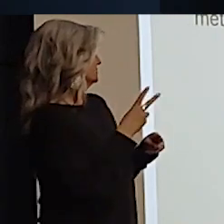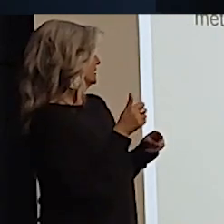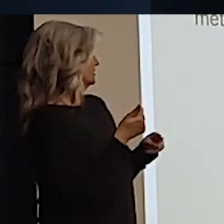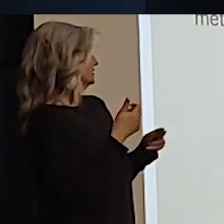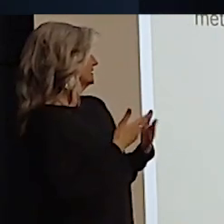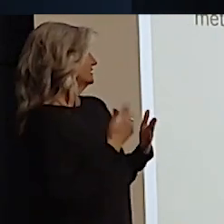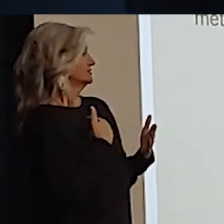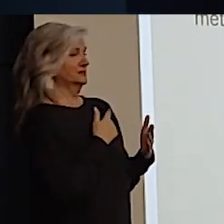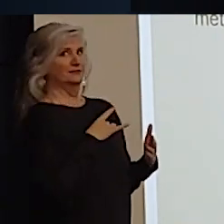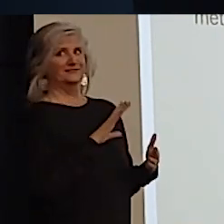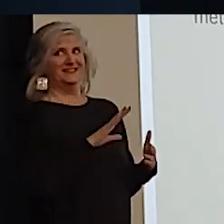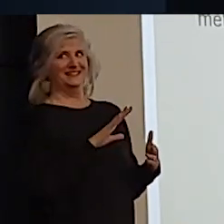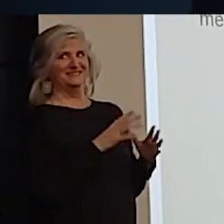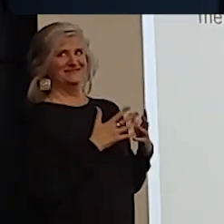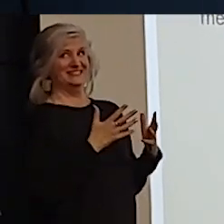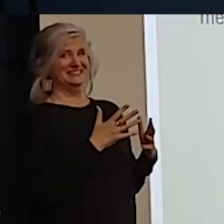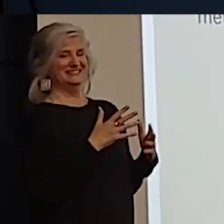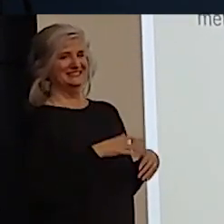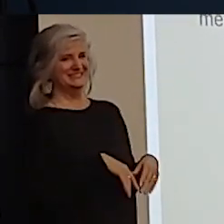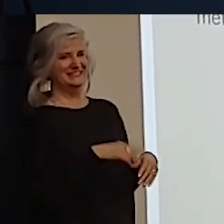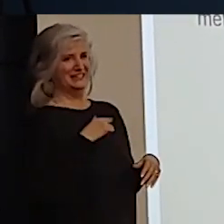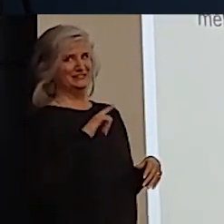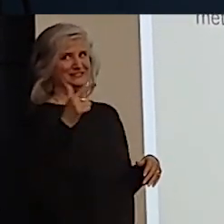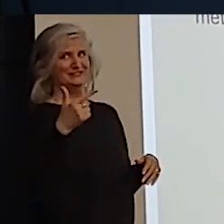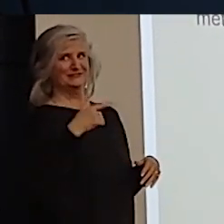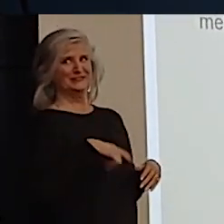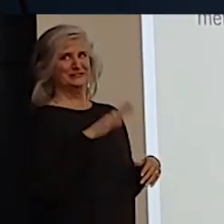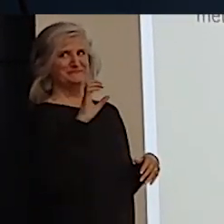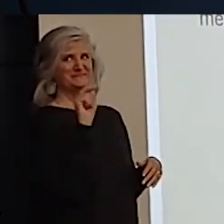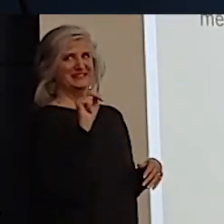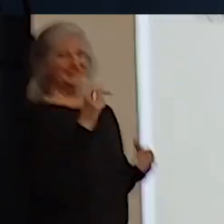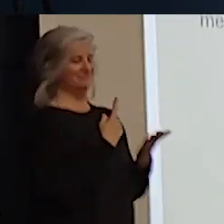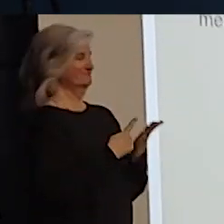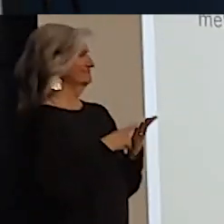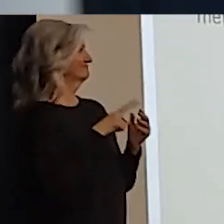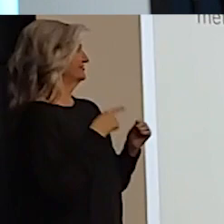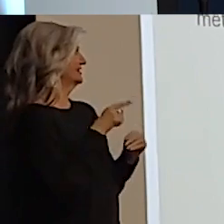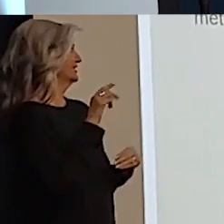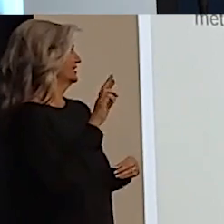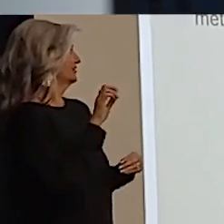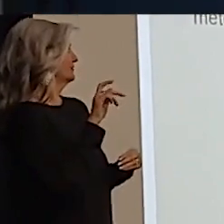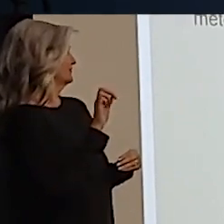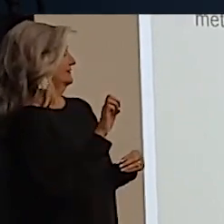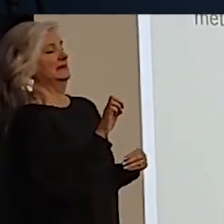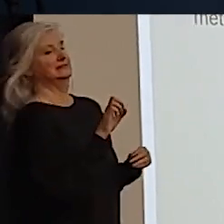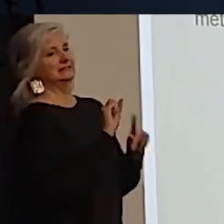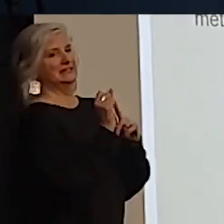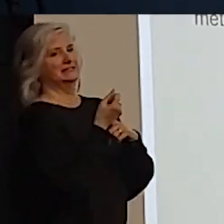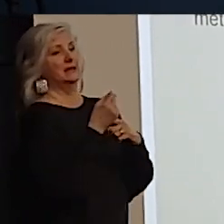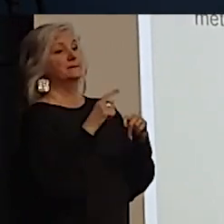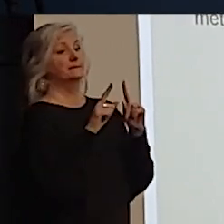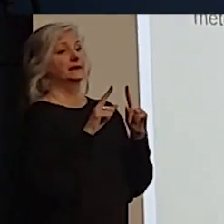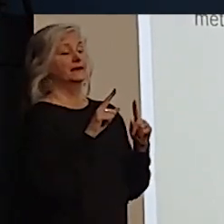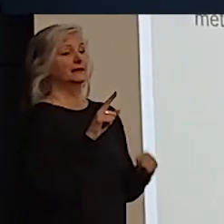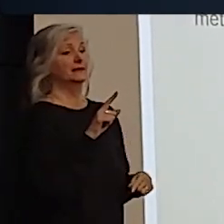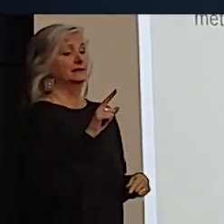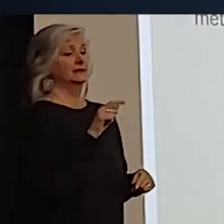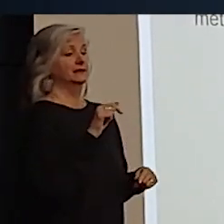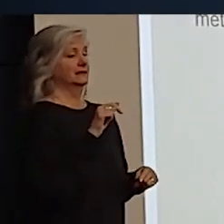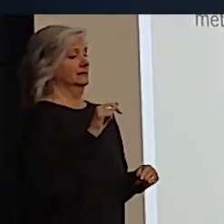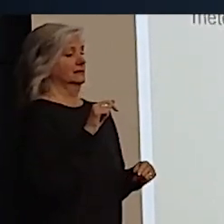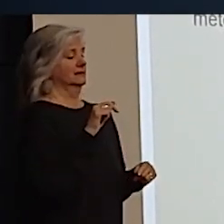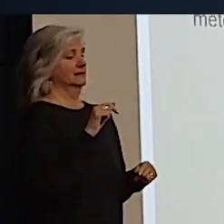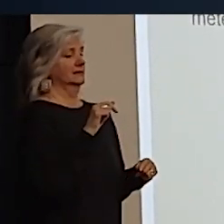that we don't like very much, and I'll turn it over to Ben to talk about the rate case. But in addition to insulating